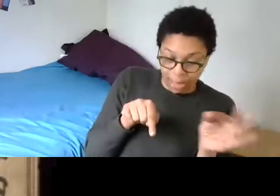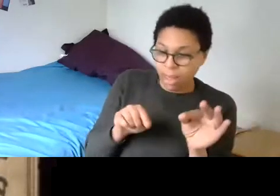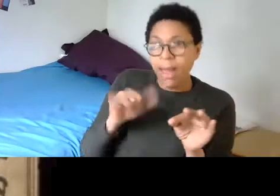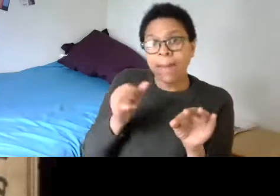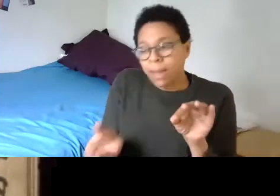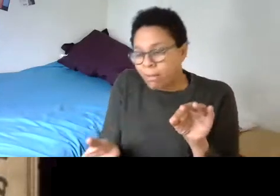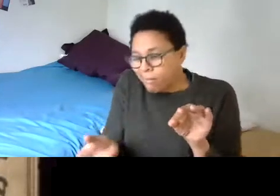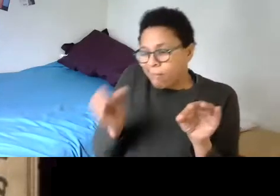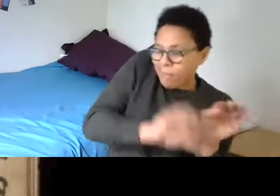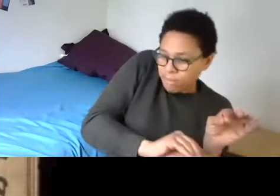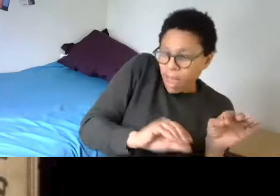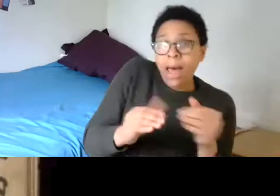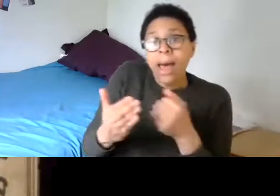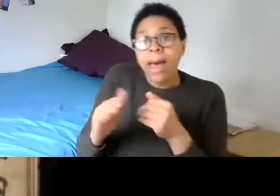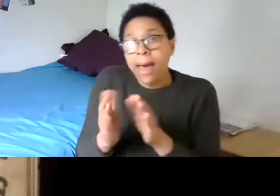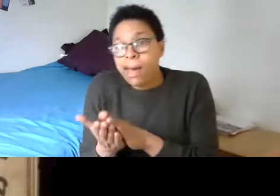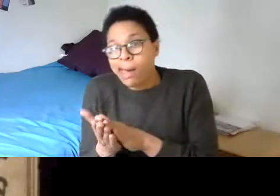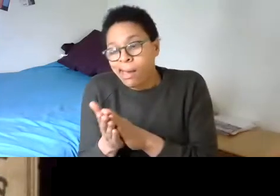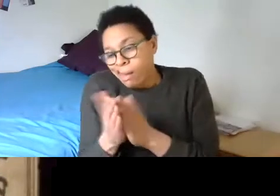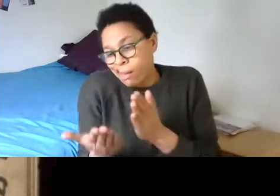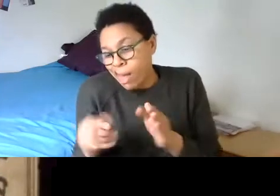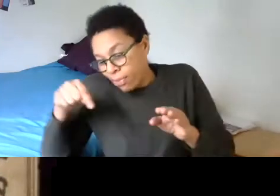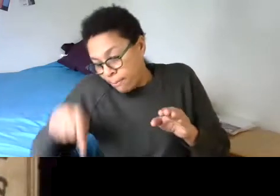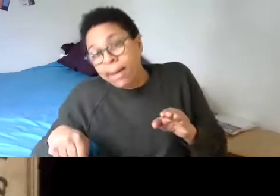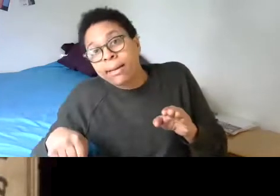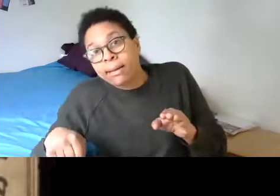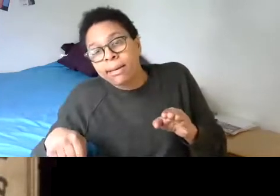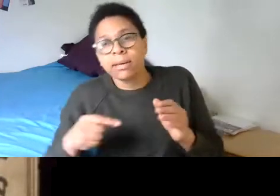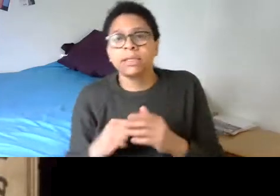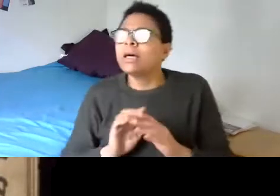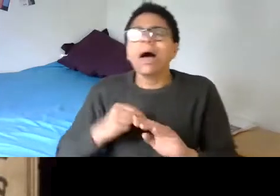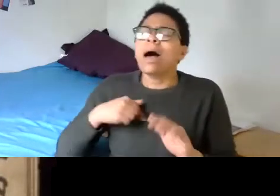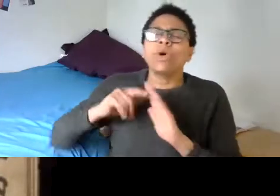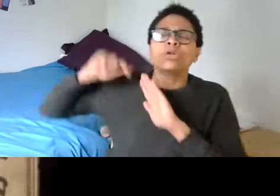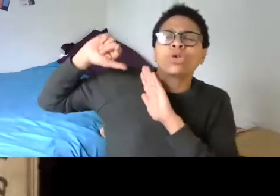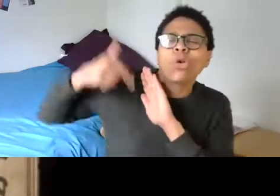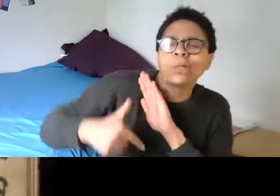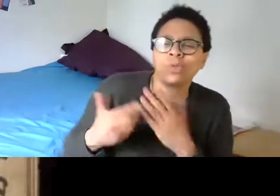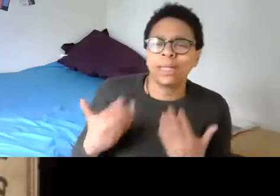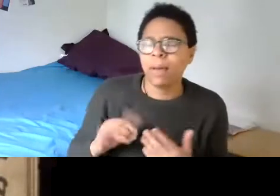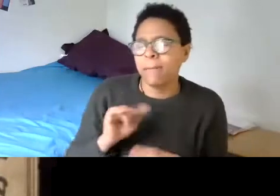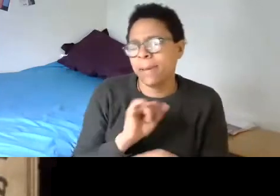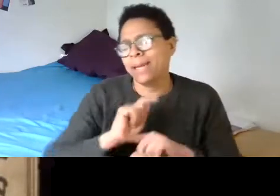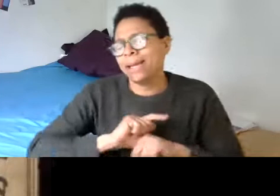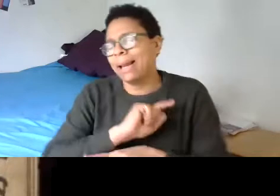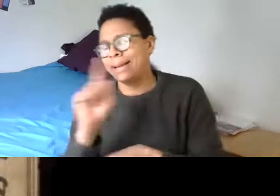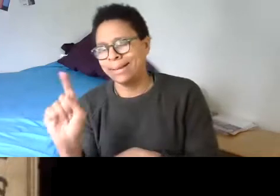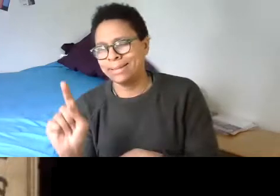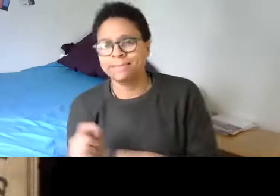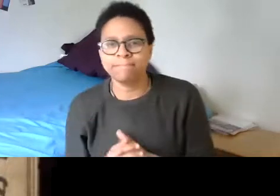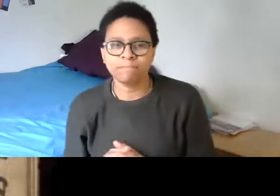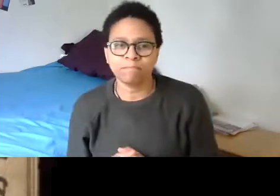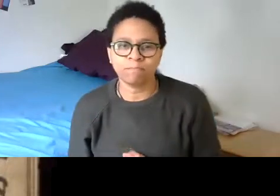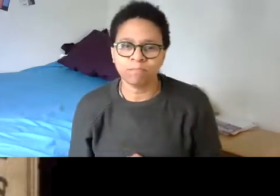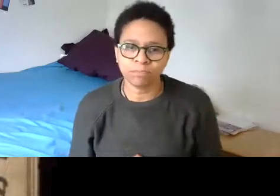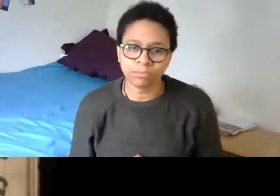book plates and inscriptions, which I won't go into during this talk, but can happily talk about more after in the Q&A session. Notes can be linked to